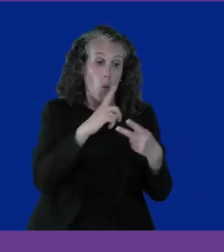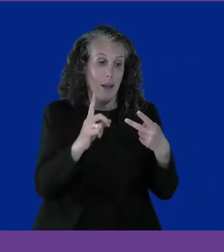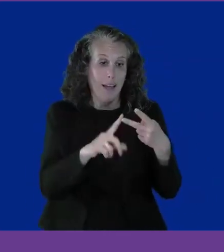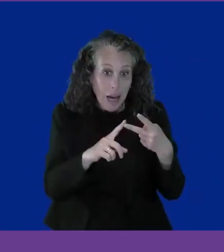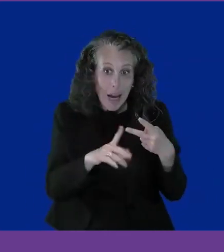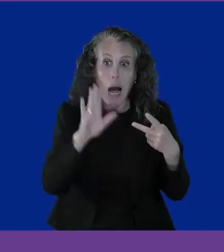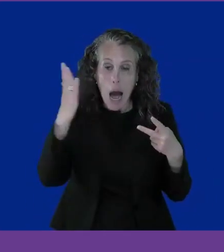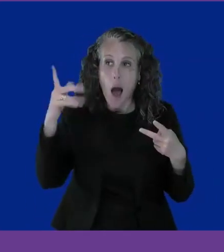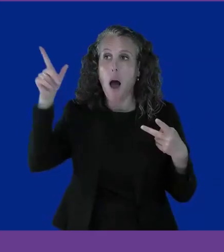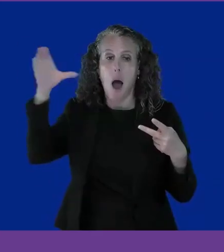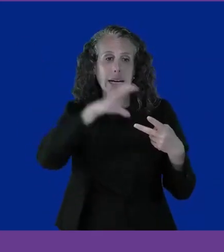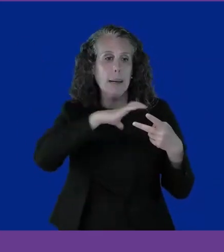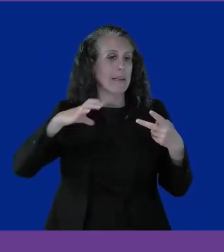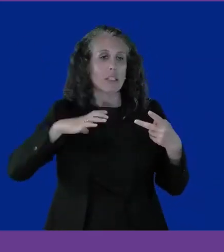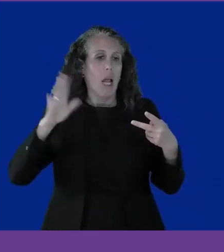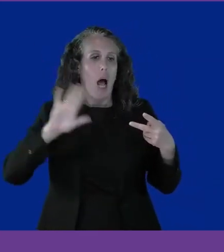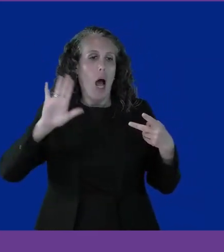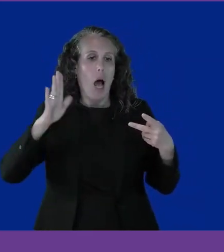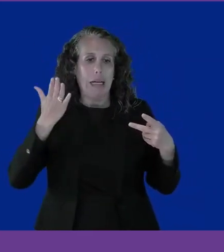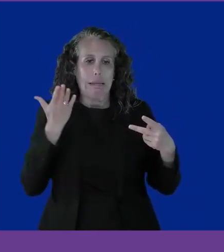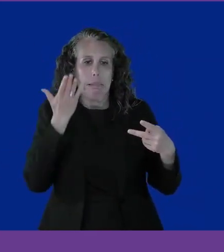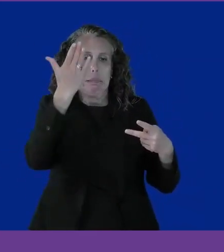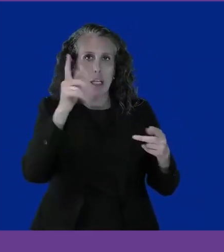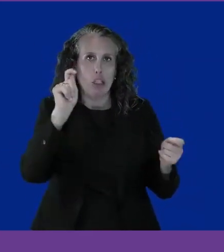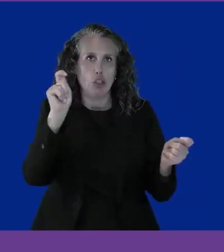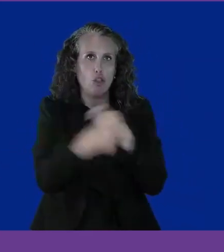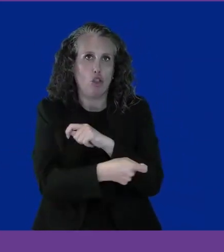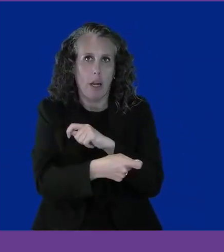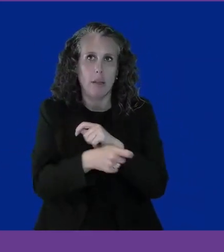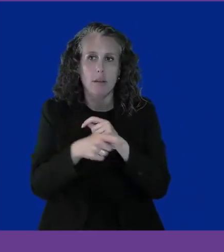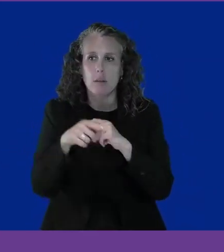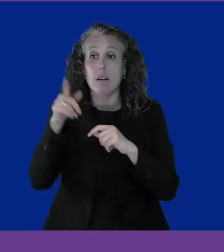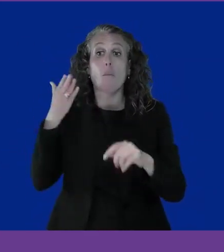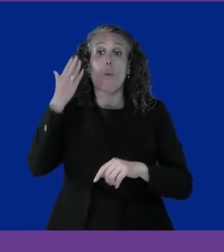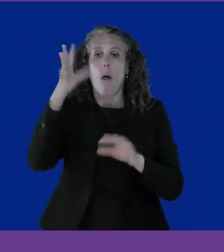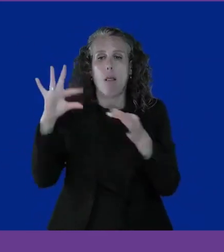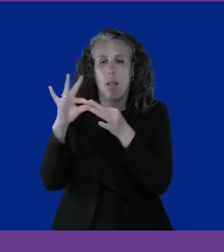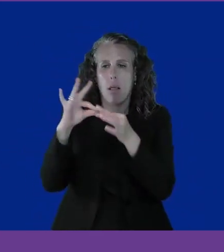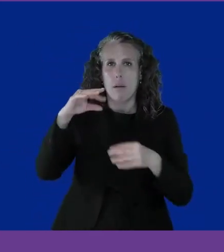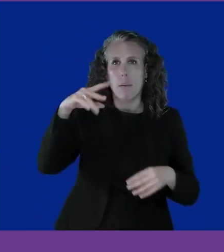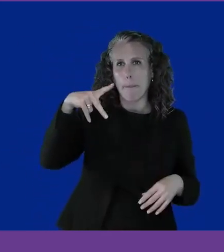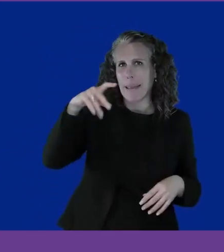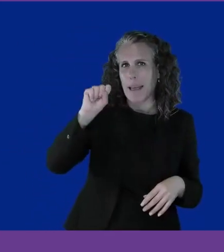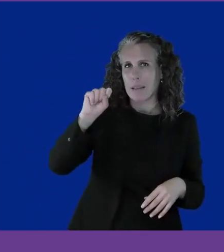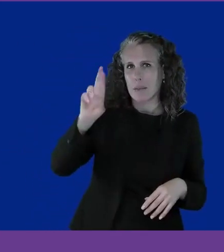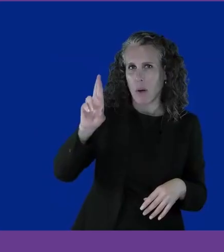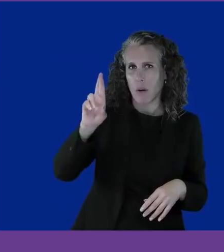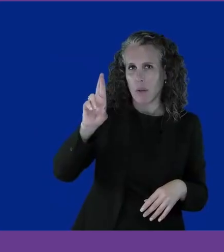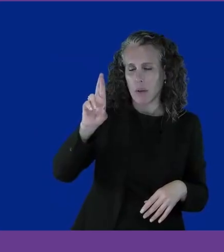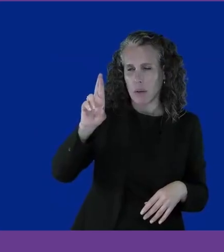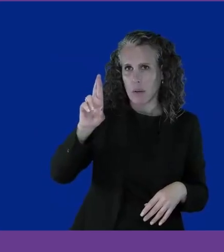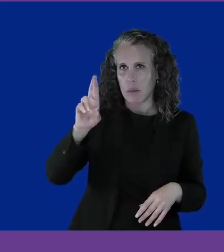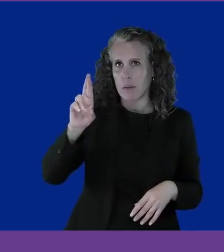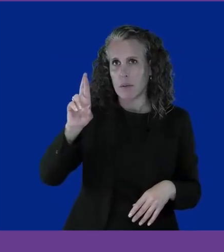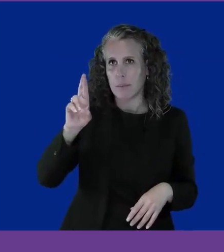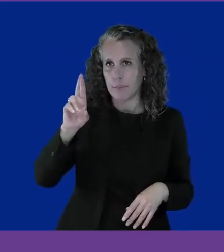the Commission has proposed to introduce with the PSR proposal was precisely to require the providers of